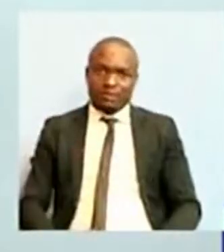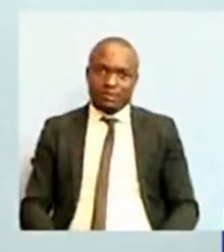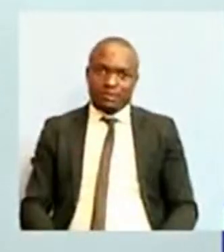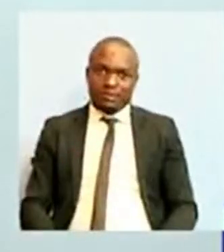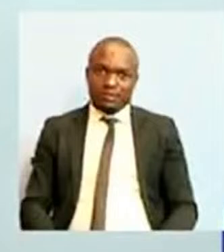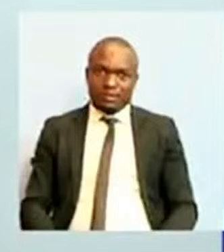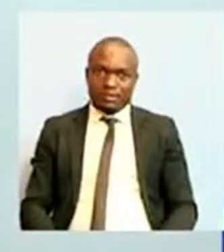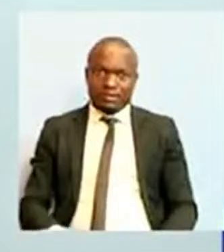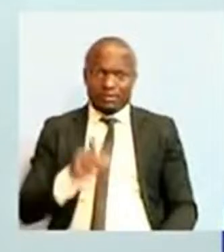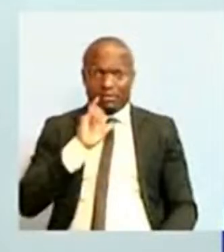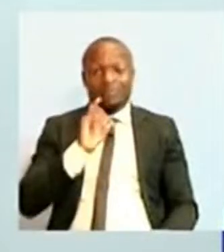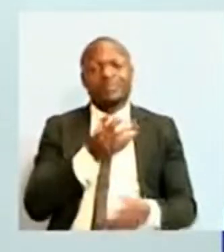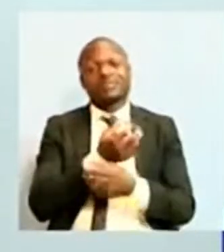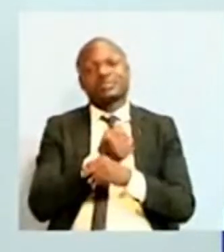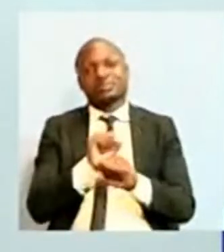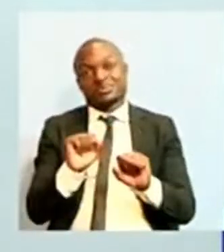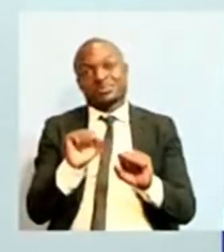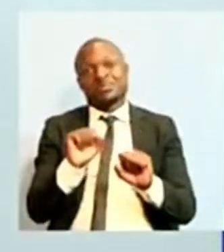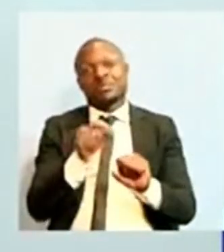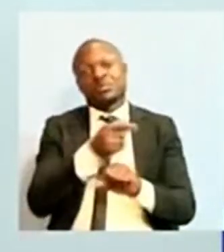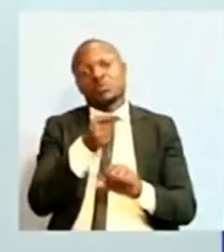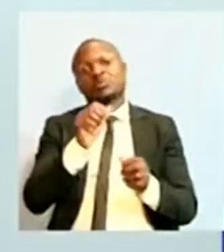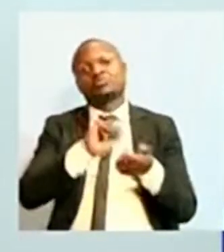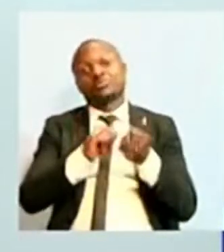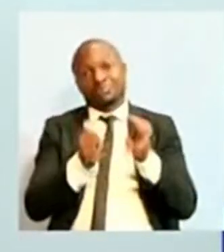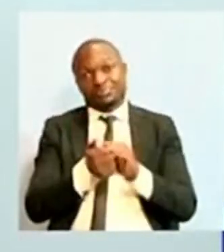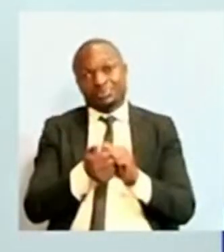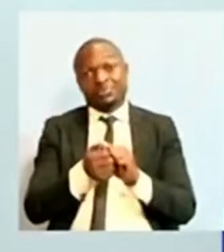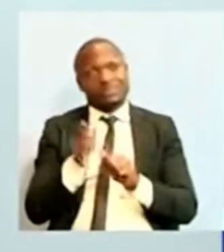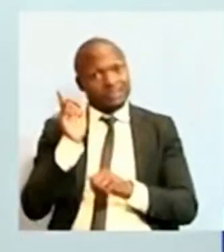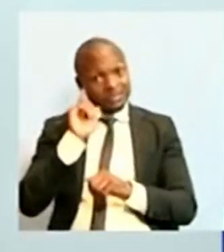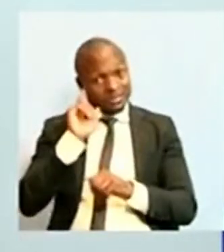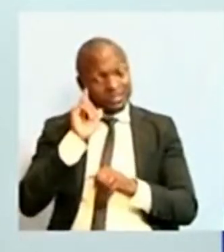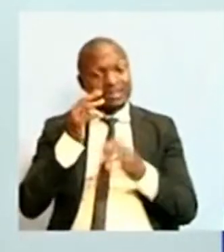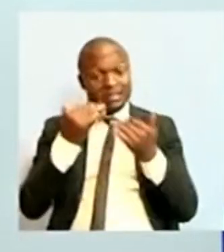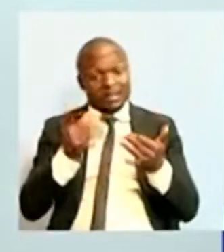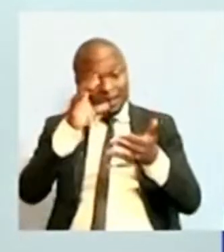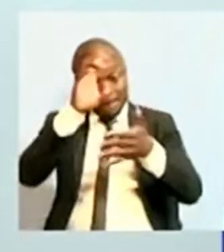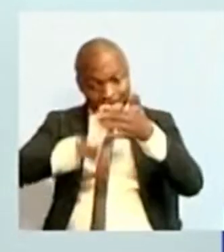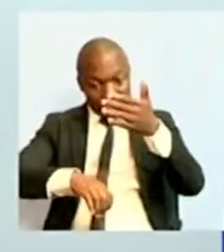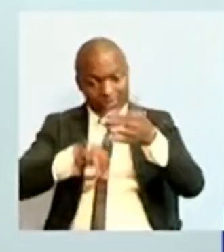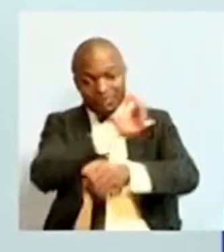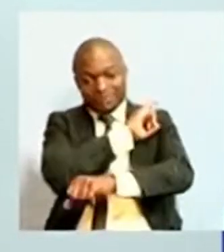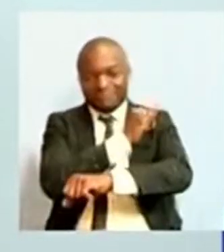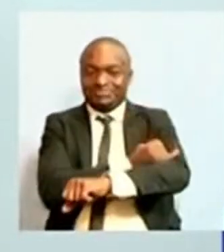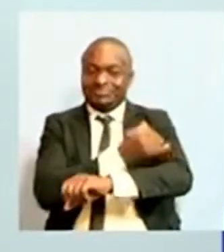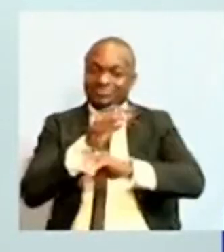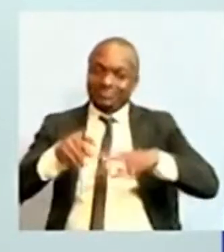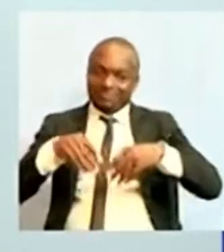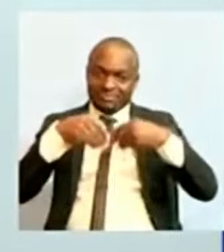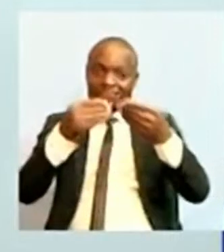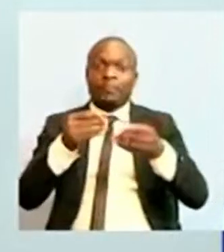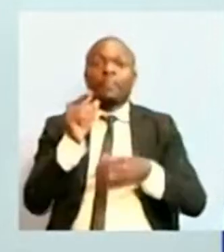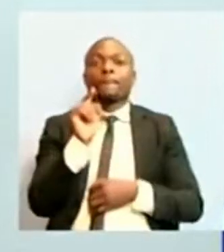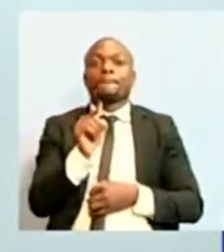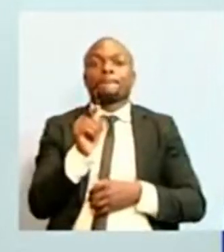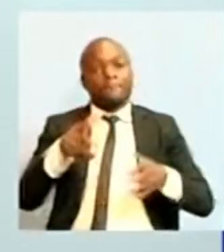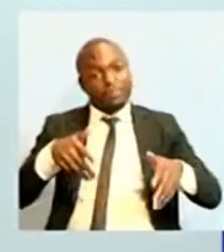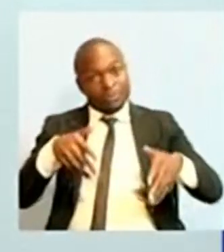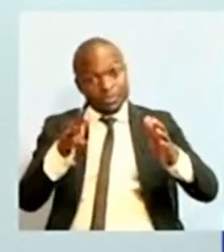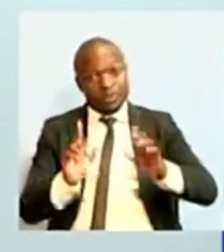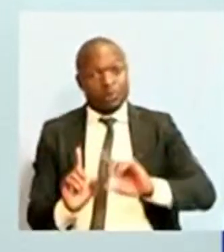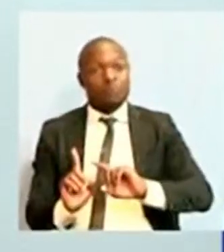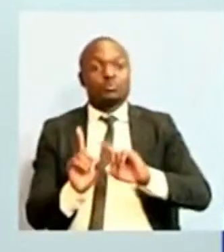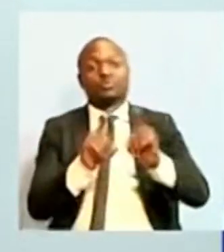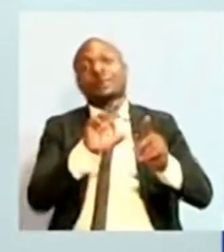So let's deal with those issues. I hereby take back the immunity that was given back to you. We allow you